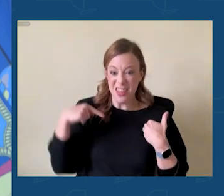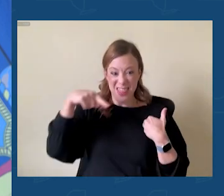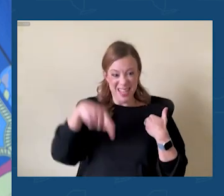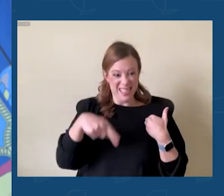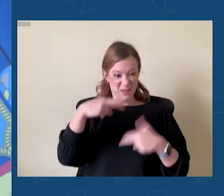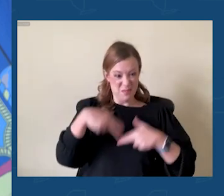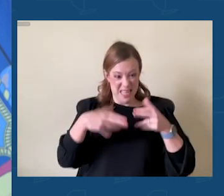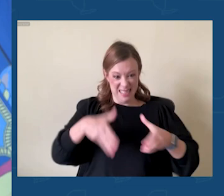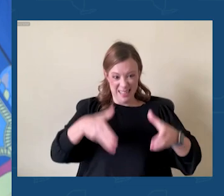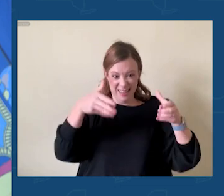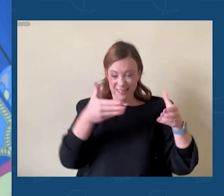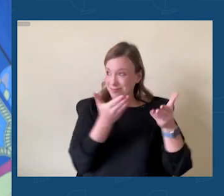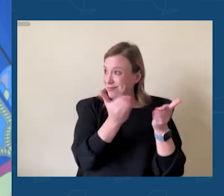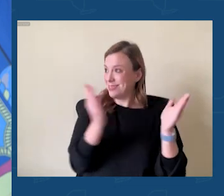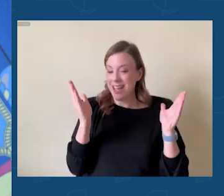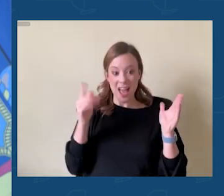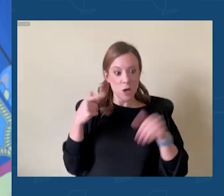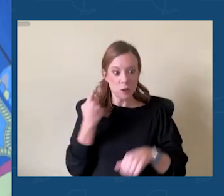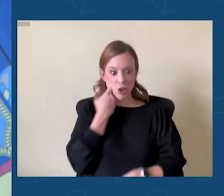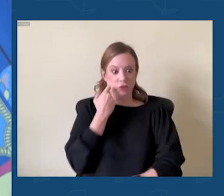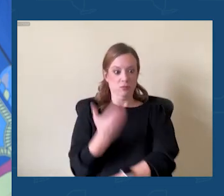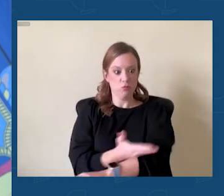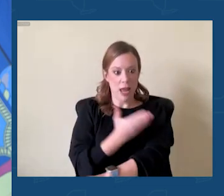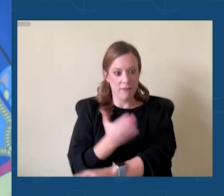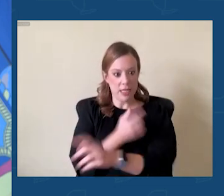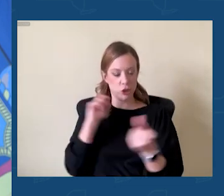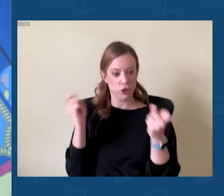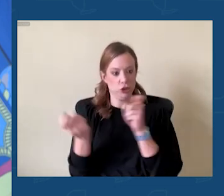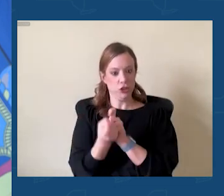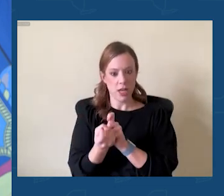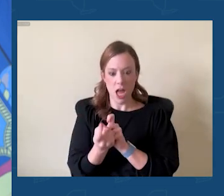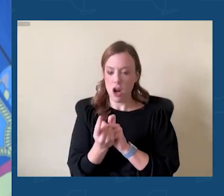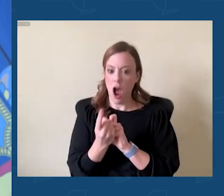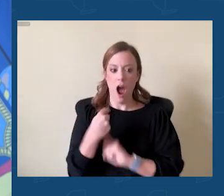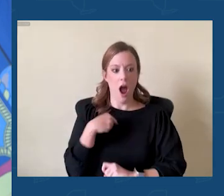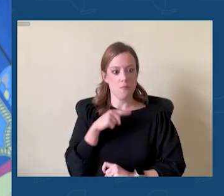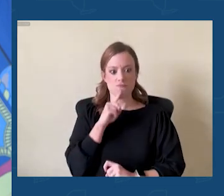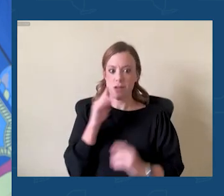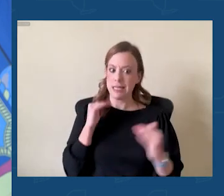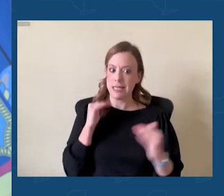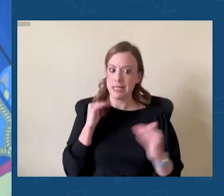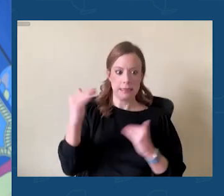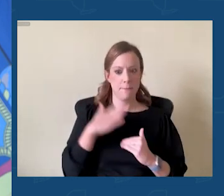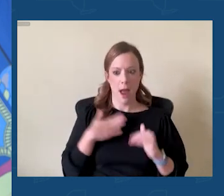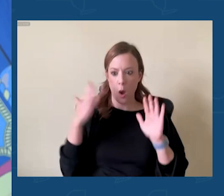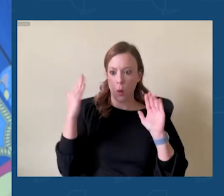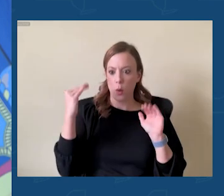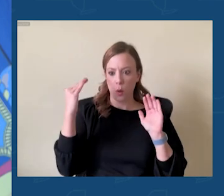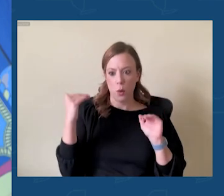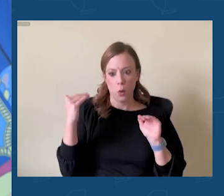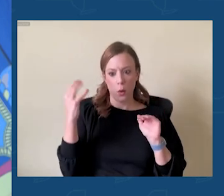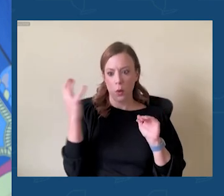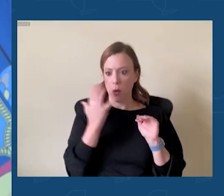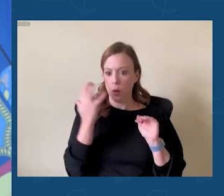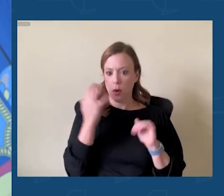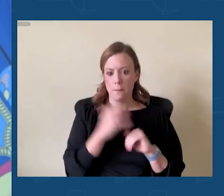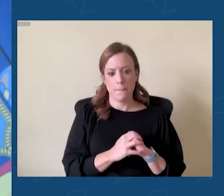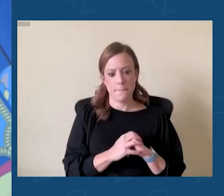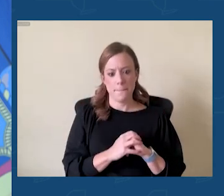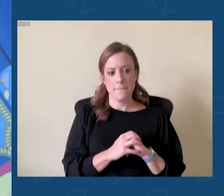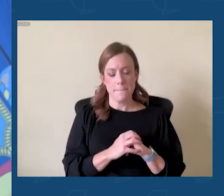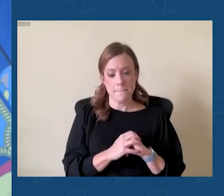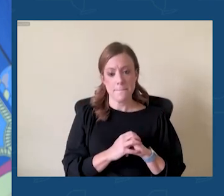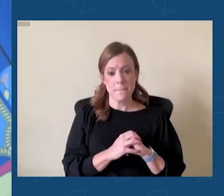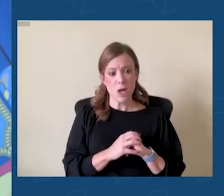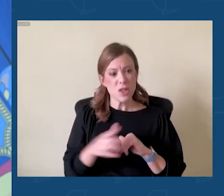the renovation, and this exceeded all my expectations. The restaurants, I always come here for pancakes. The Adirondack little place open, still have